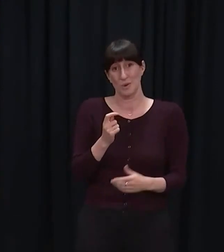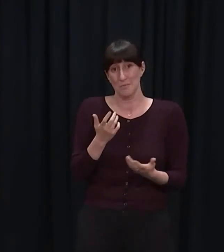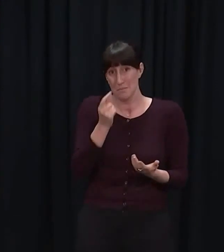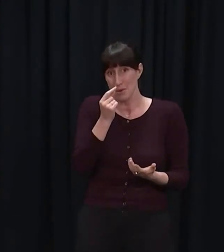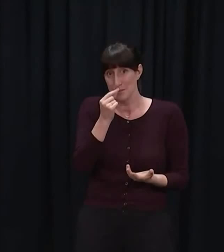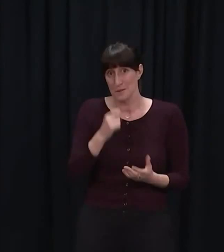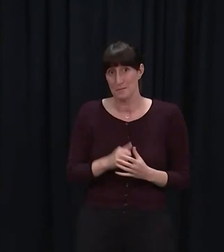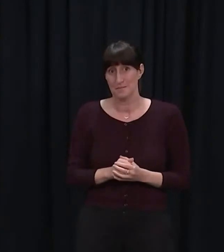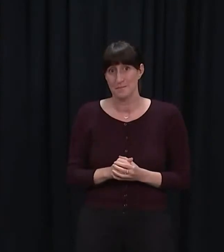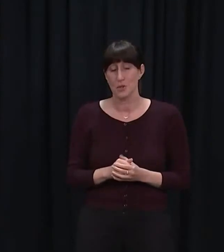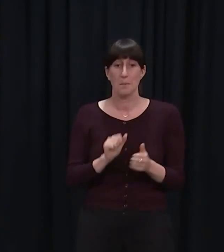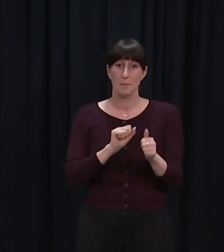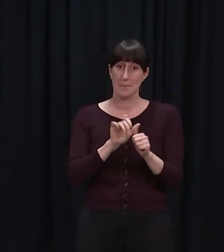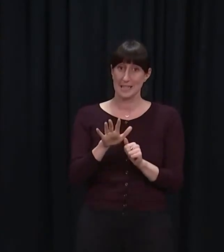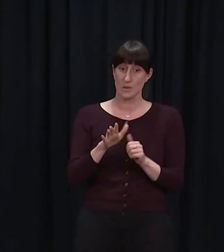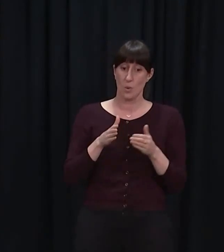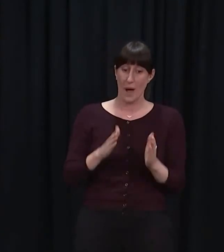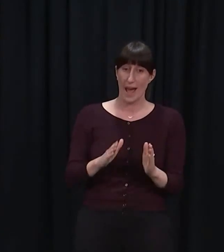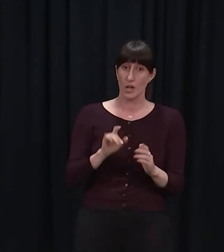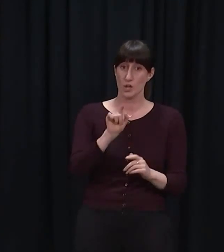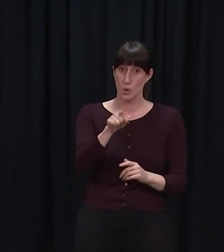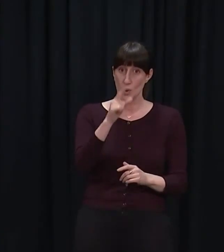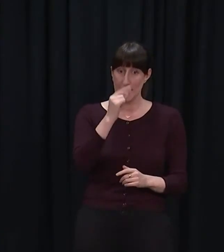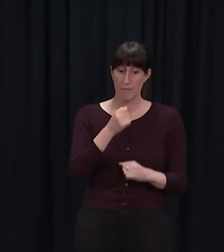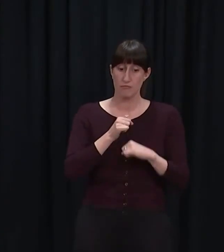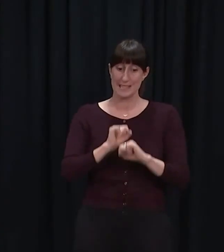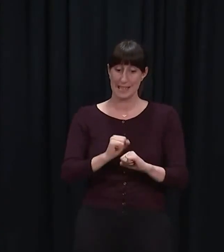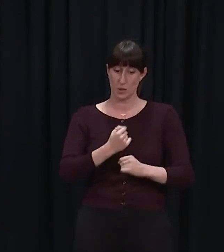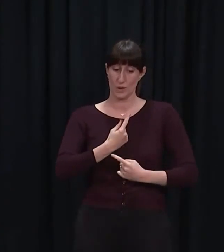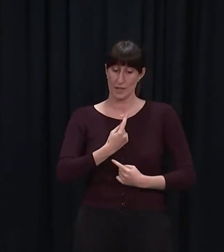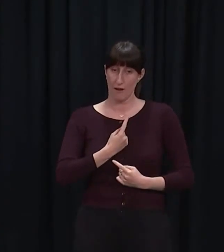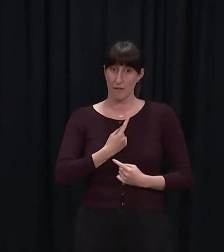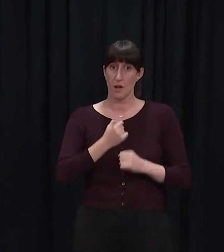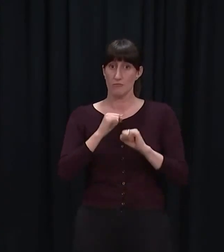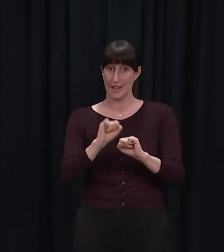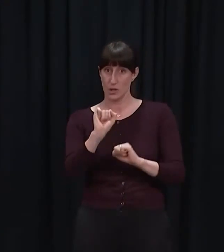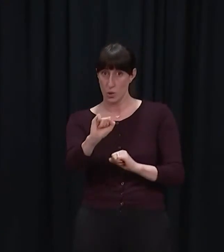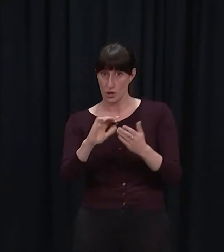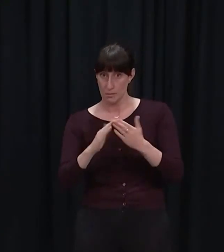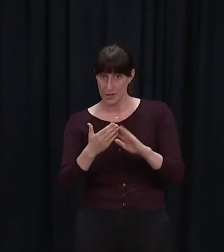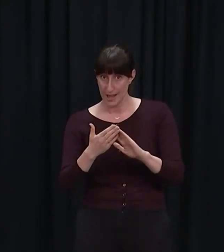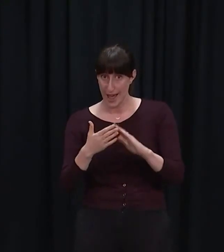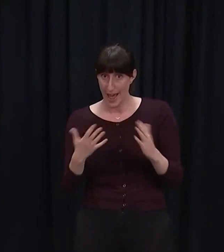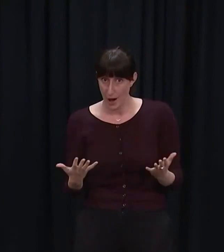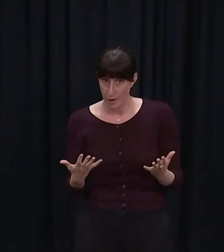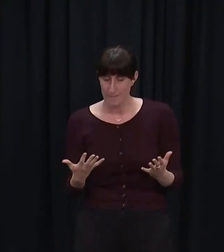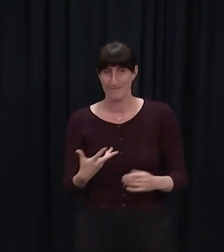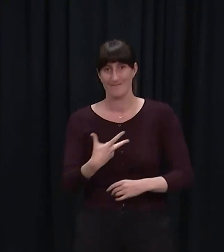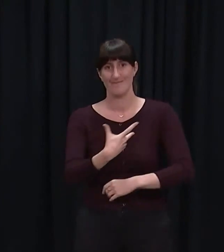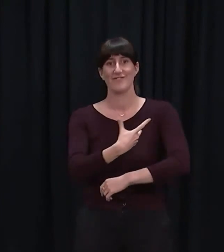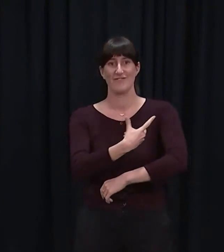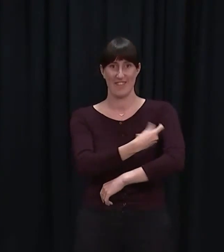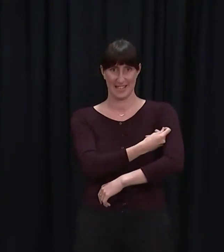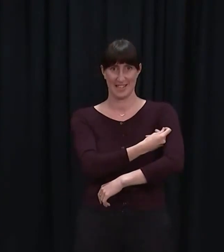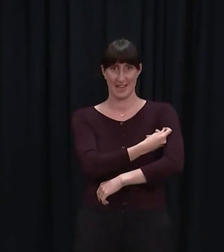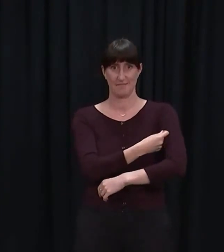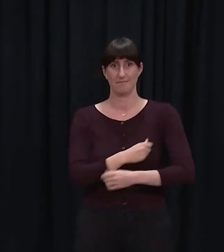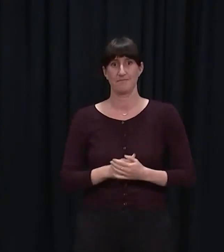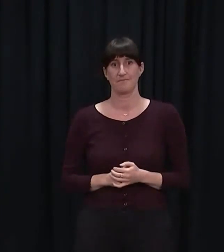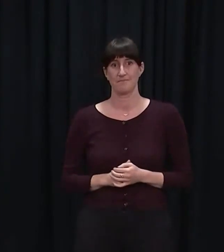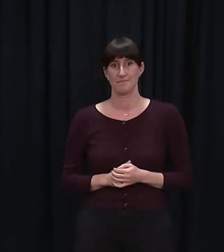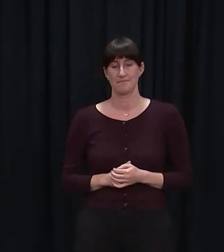can do to protect themselves, their family, their friends and their community is to get vaccinated. The best thing that we